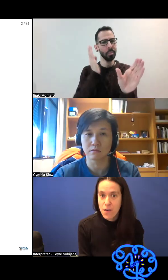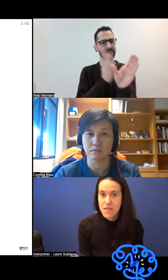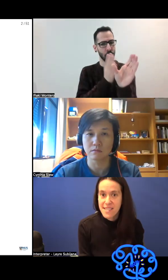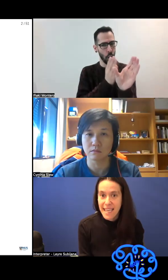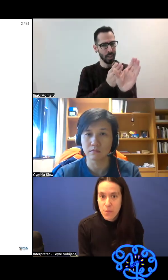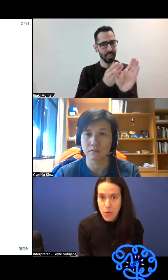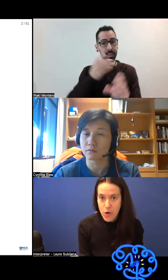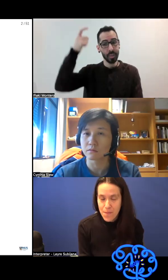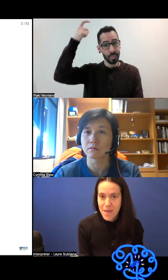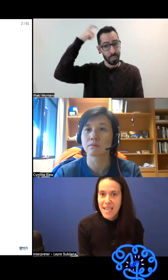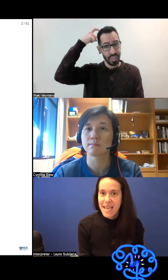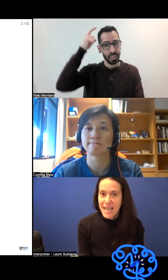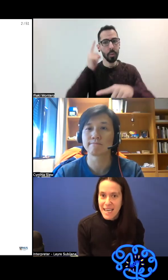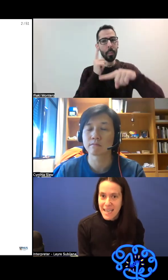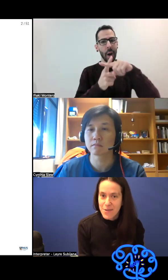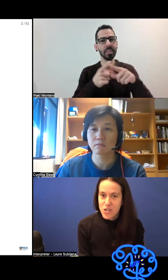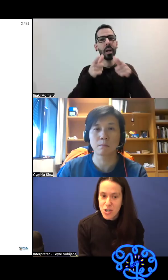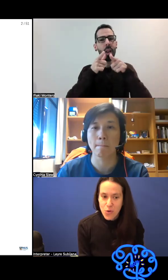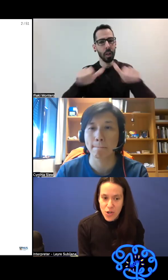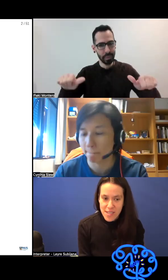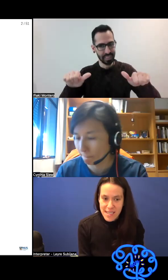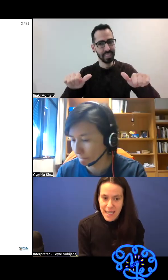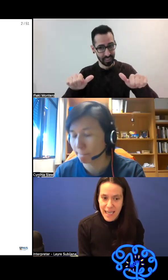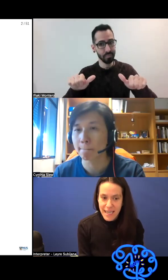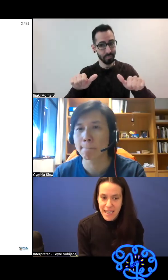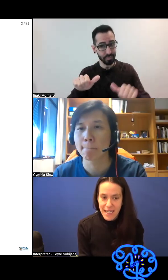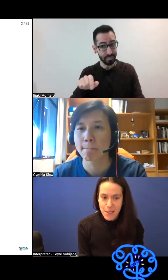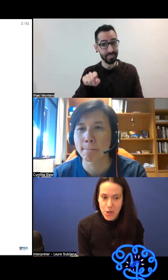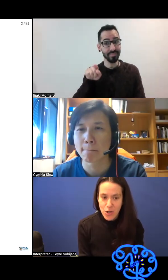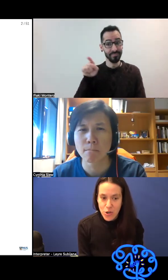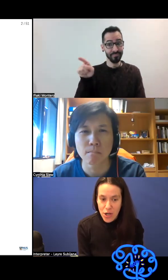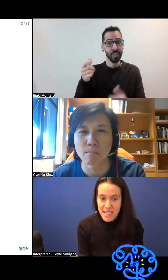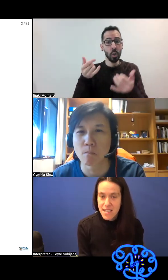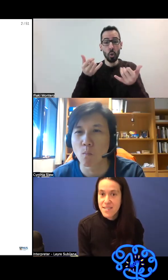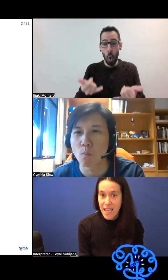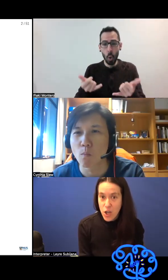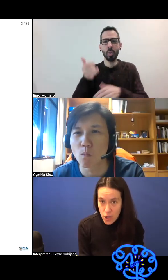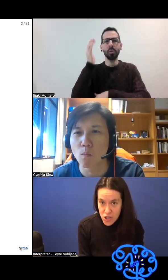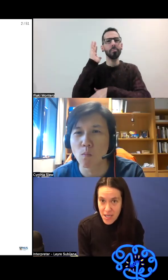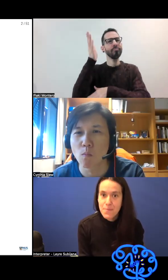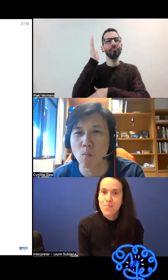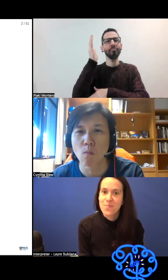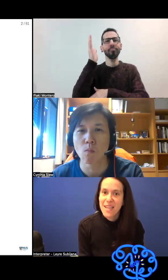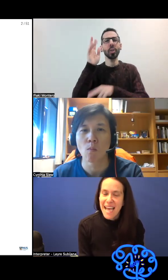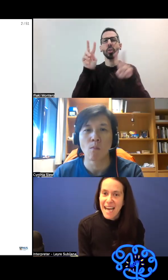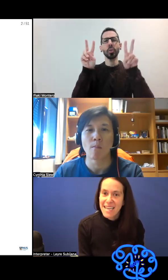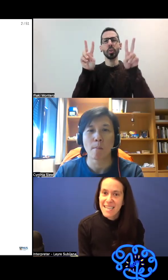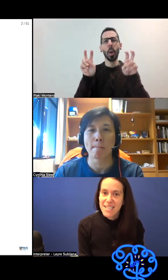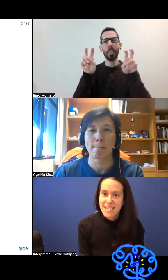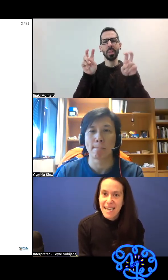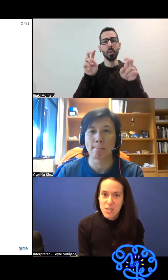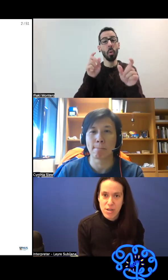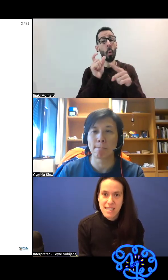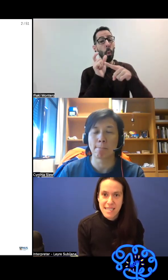University of Singapore. She works in cognitive psychology. And